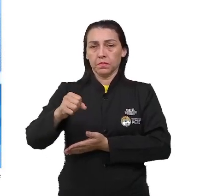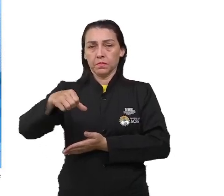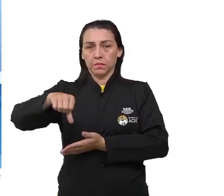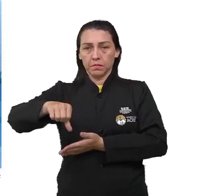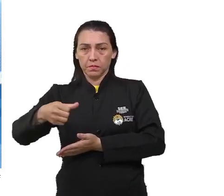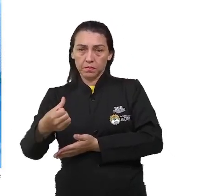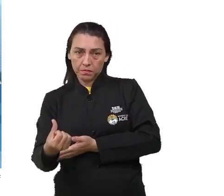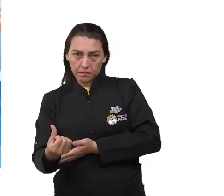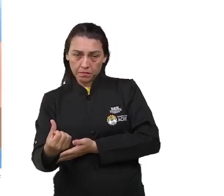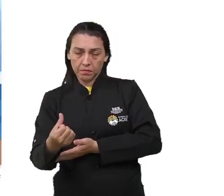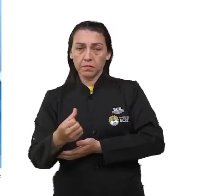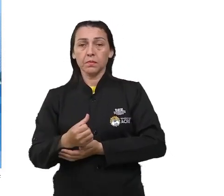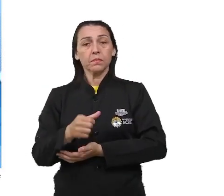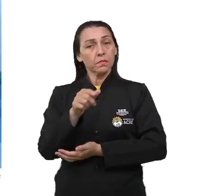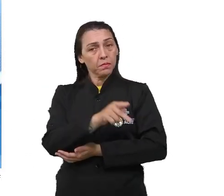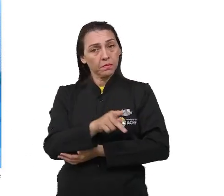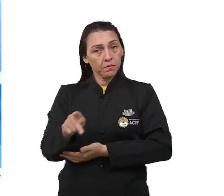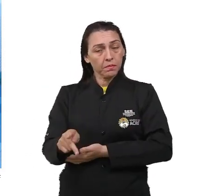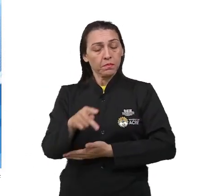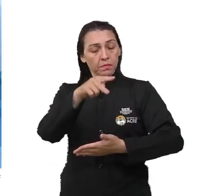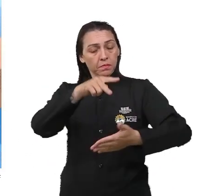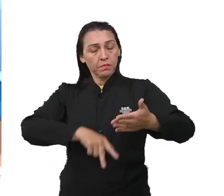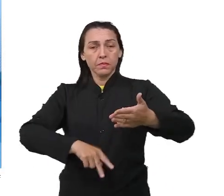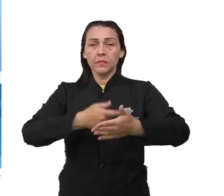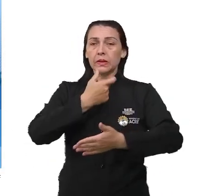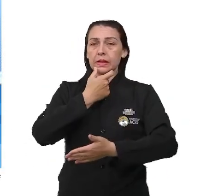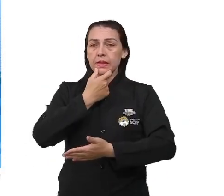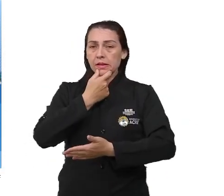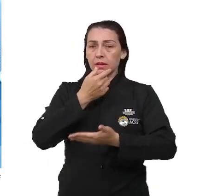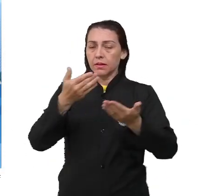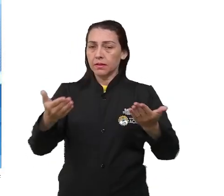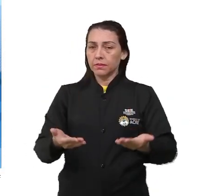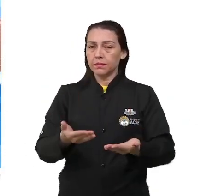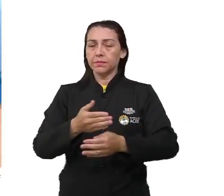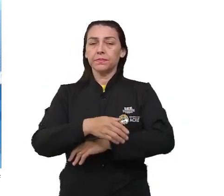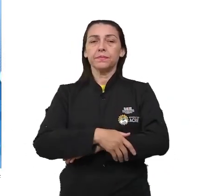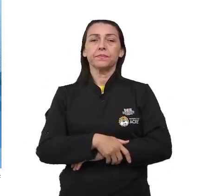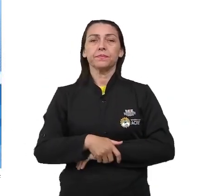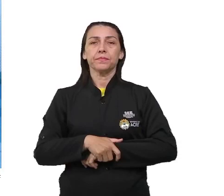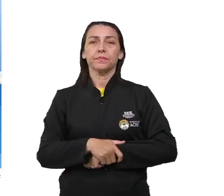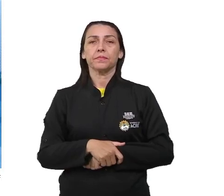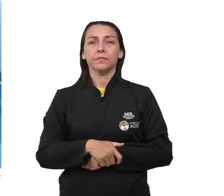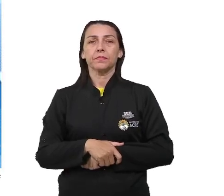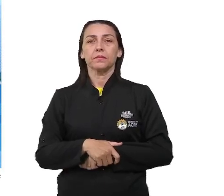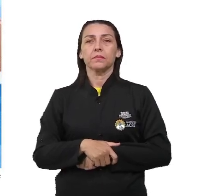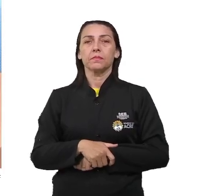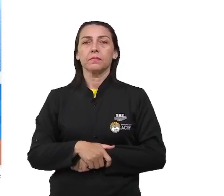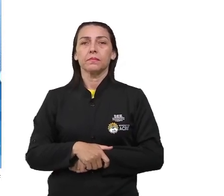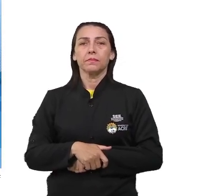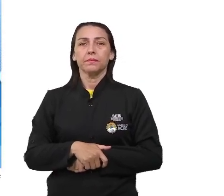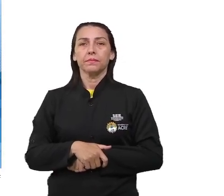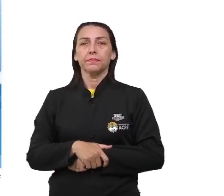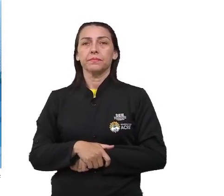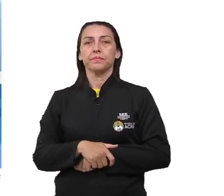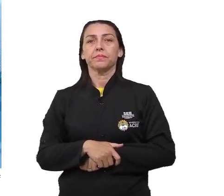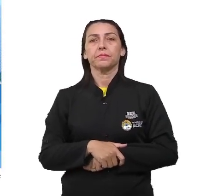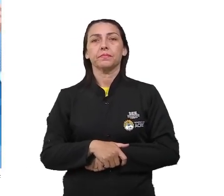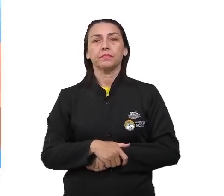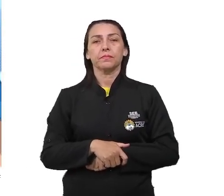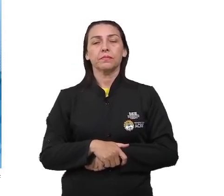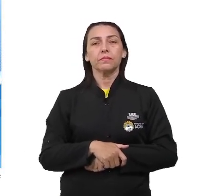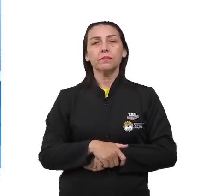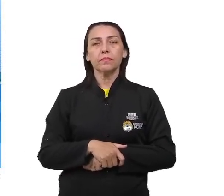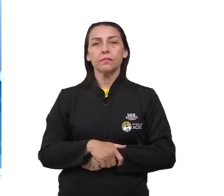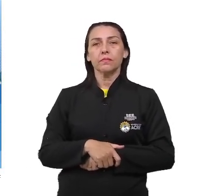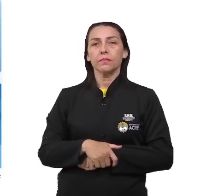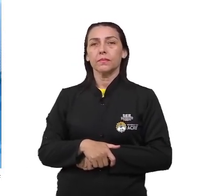1896. Em inglês, pure swimming, also known as sport swimming, is the